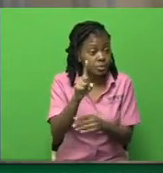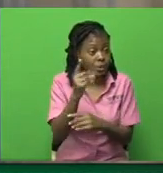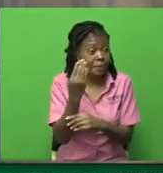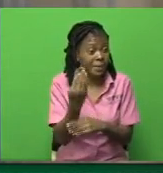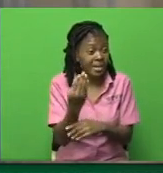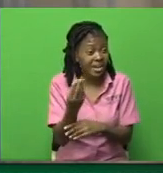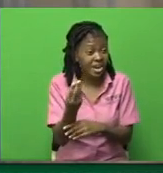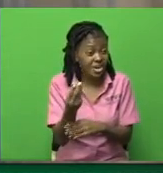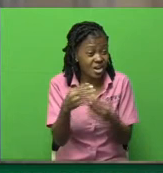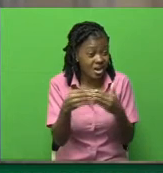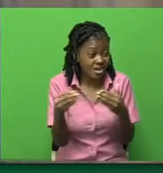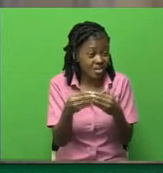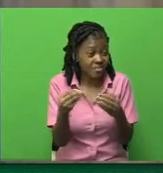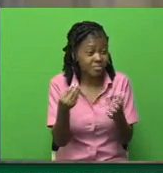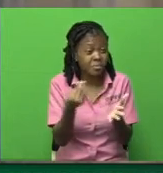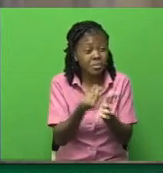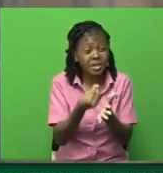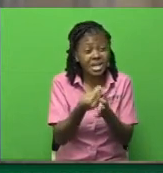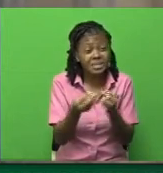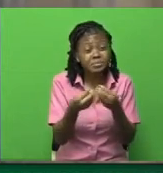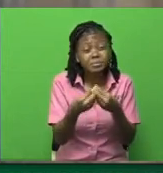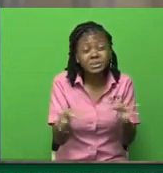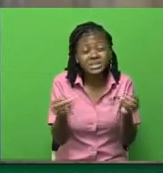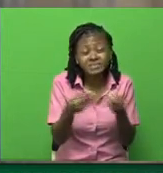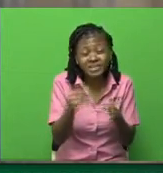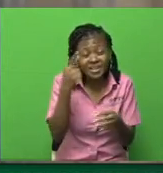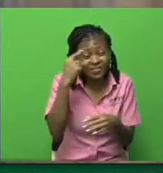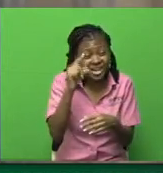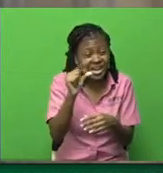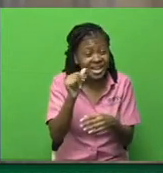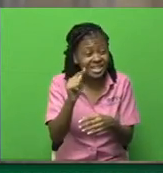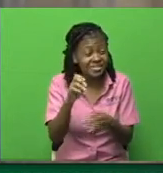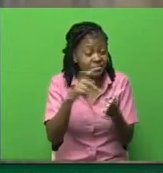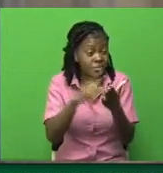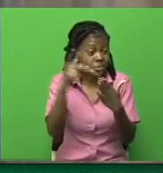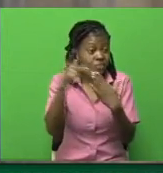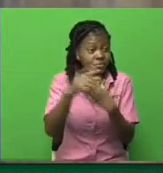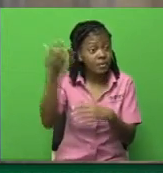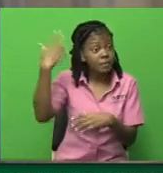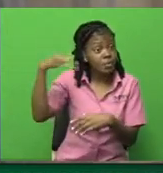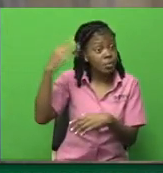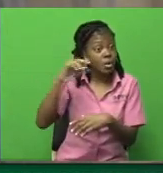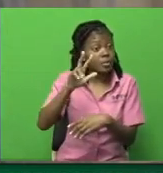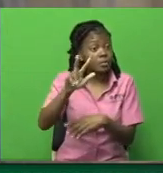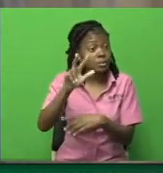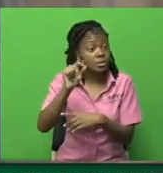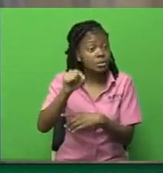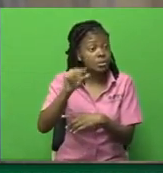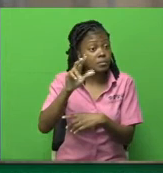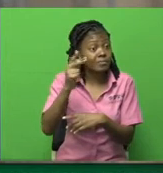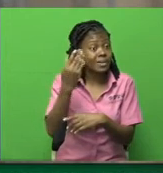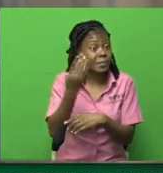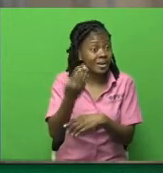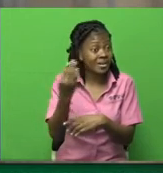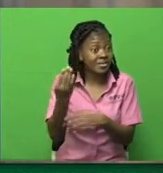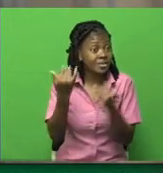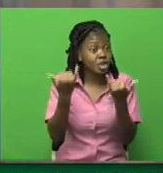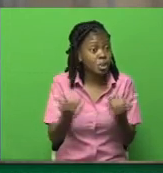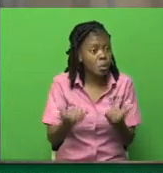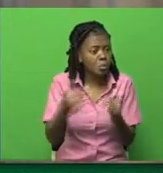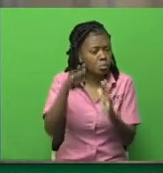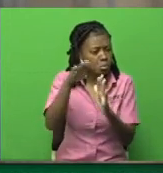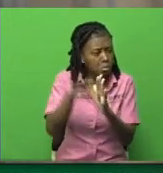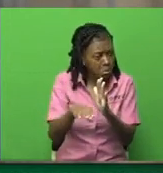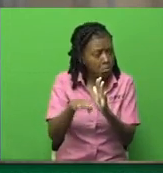for this program decreasing from 3.3 billion 3.3 billion